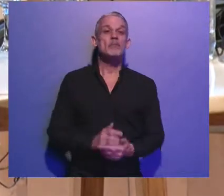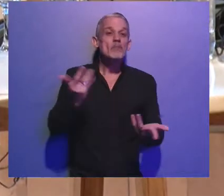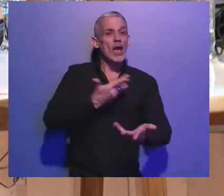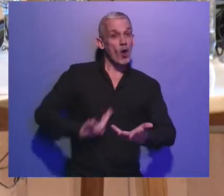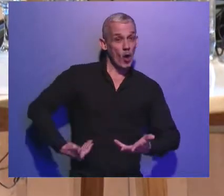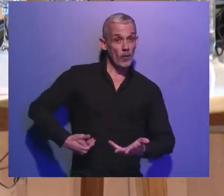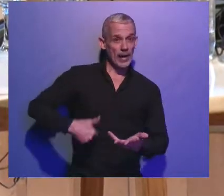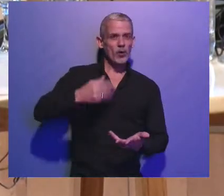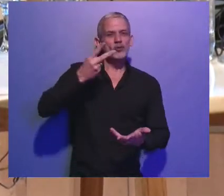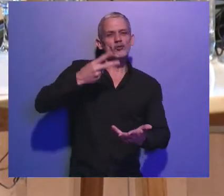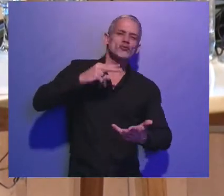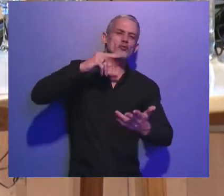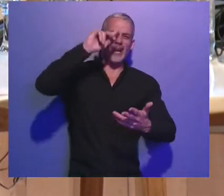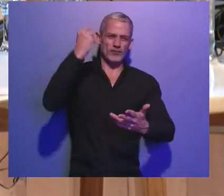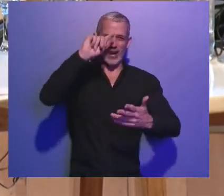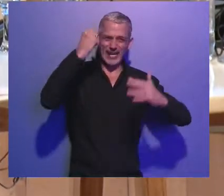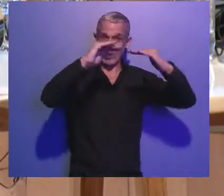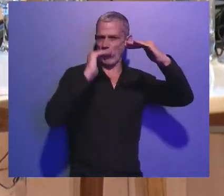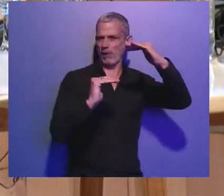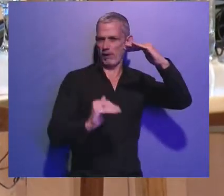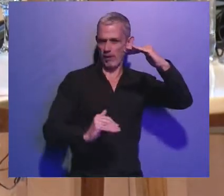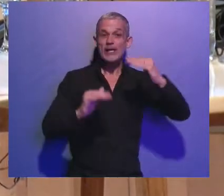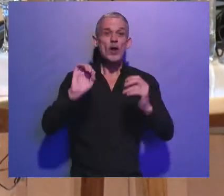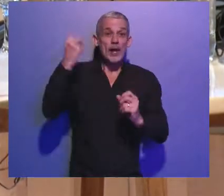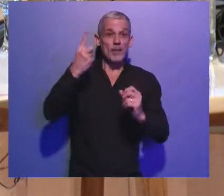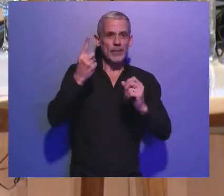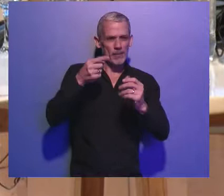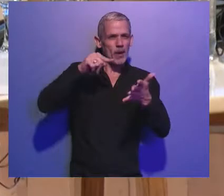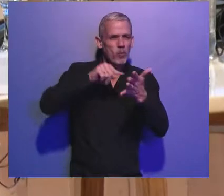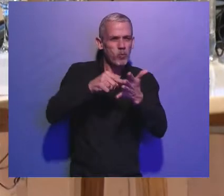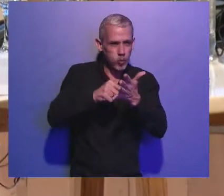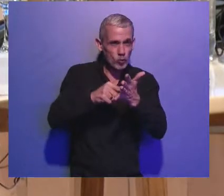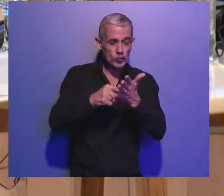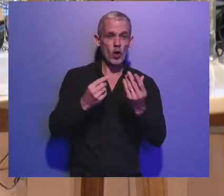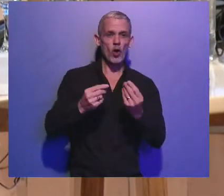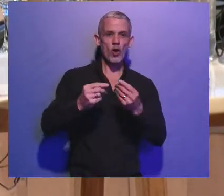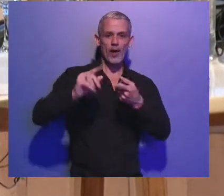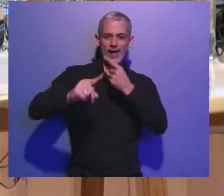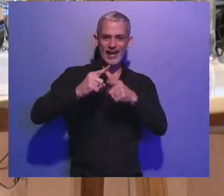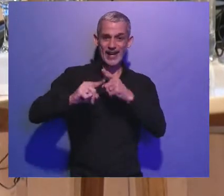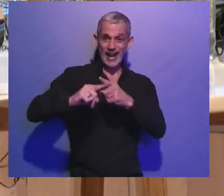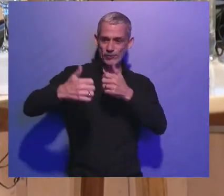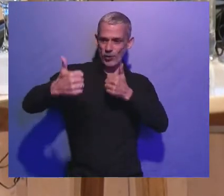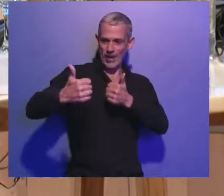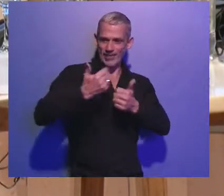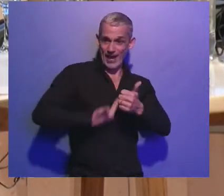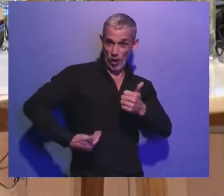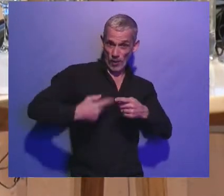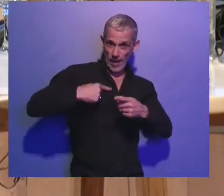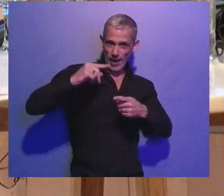her presentation. Subnational governments are usually the first point of interaction